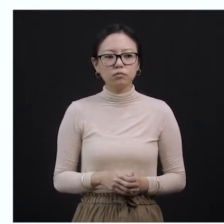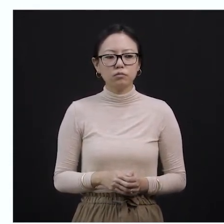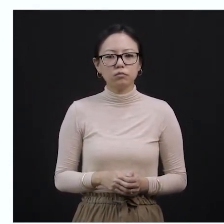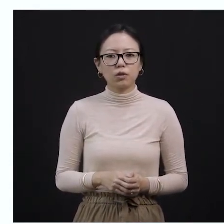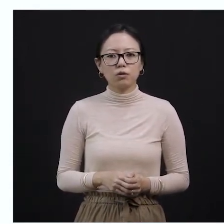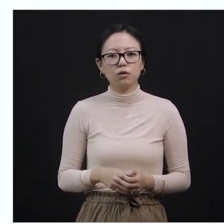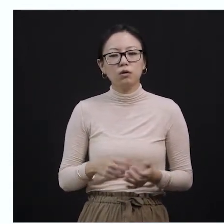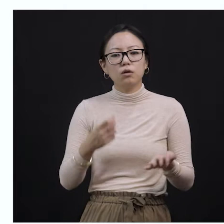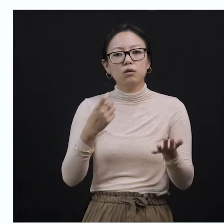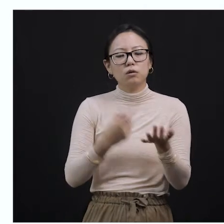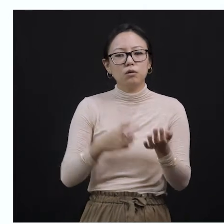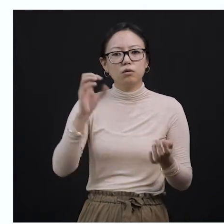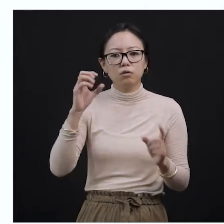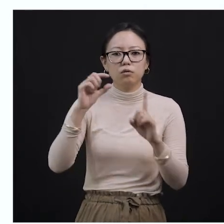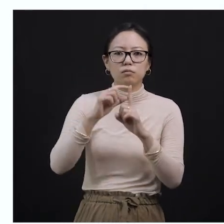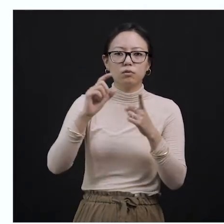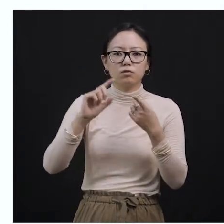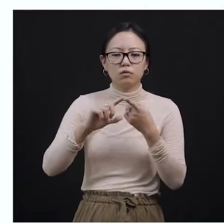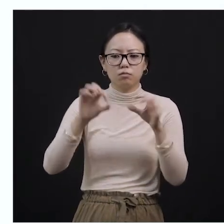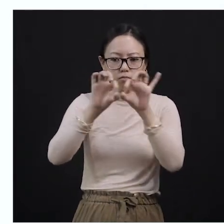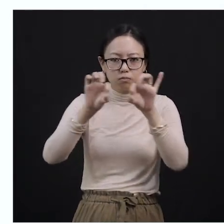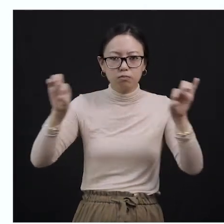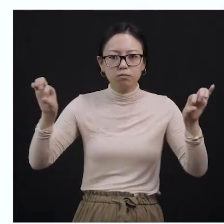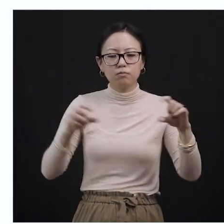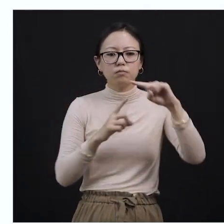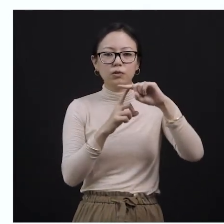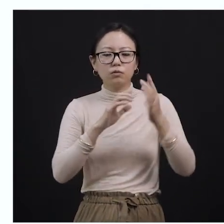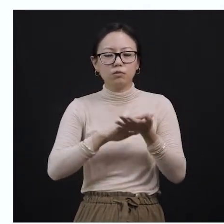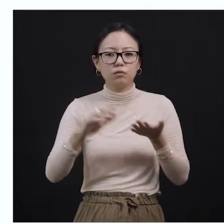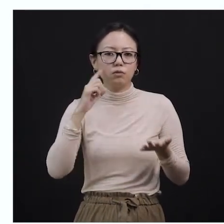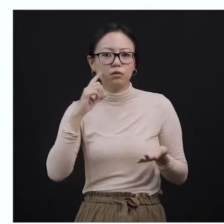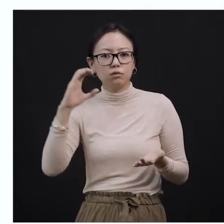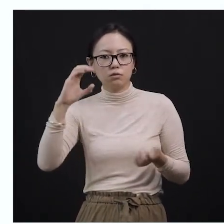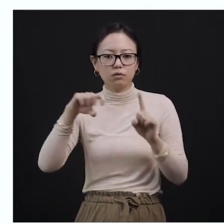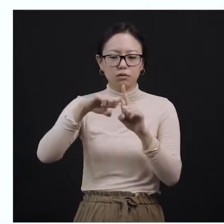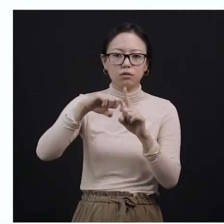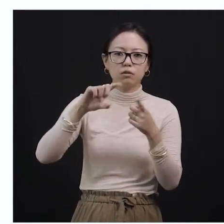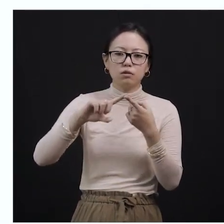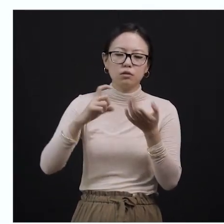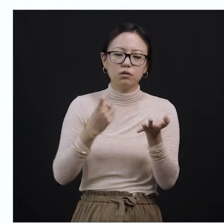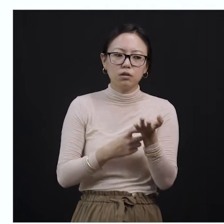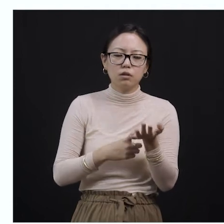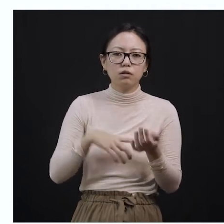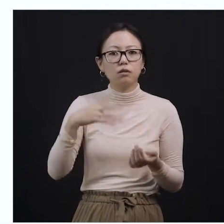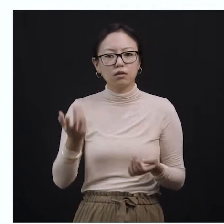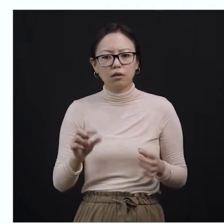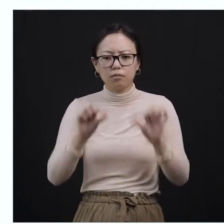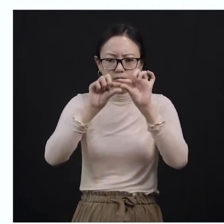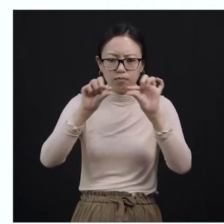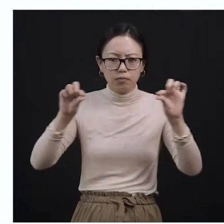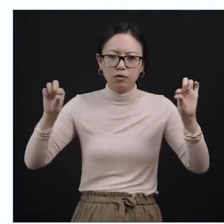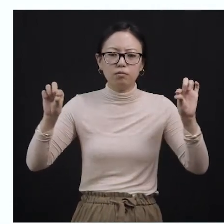is thicker than the ribbon. All right, children? It is thicker than